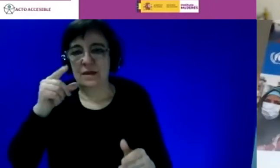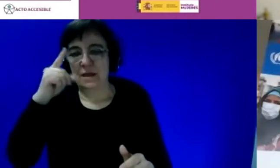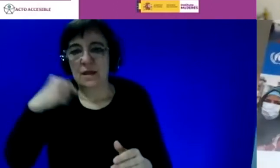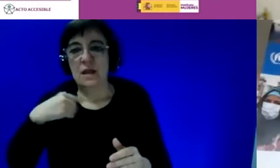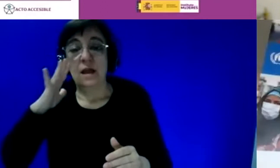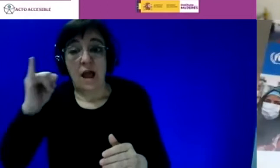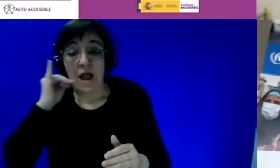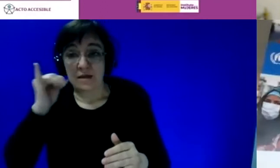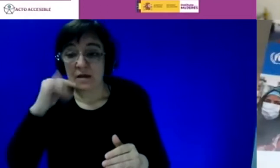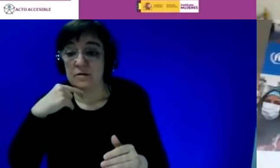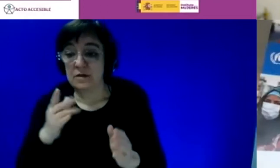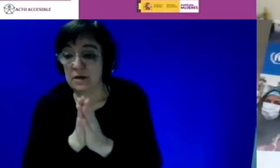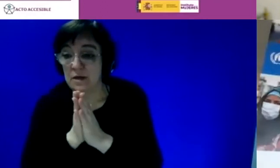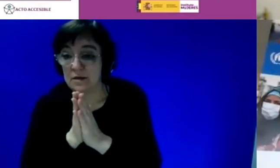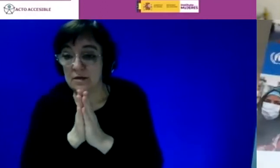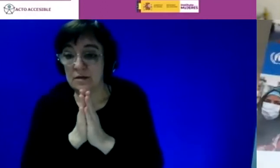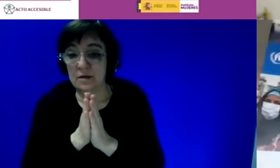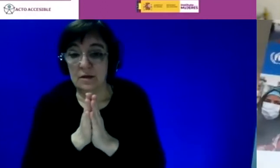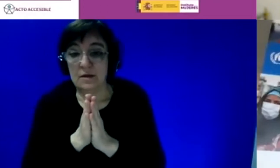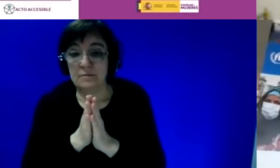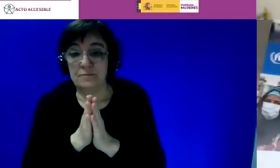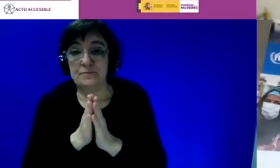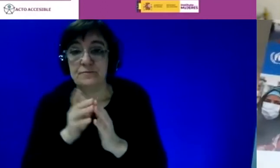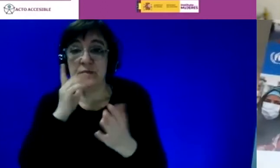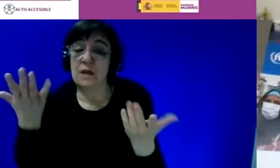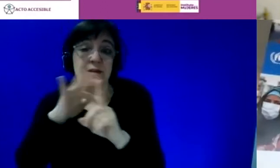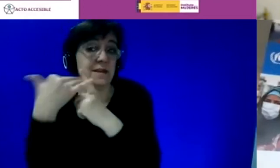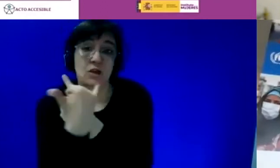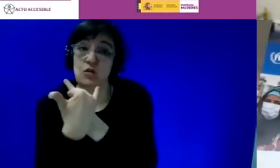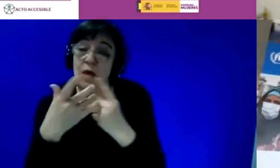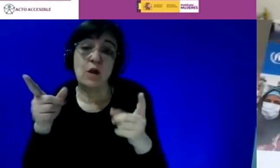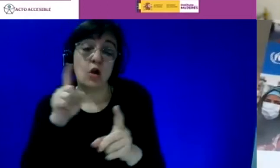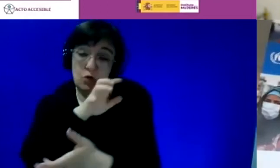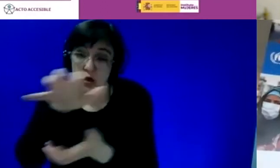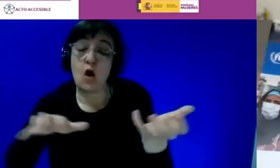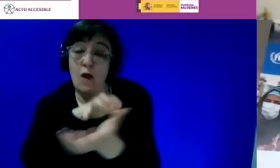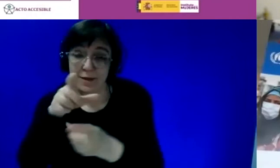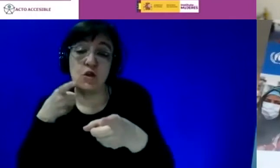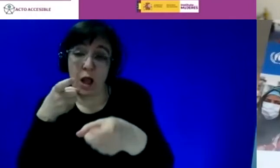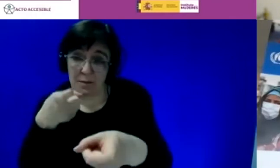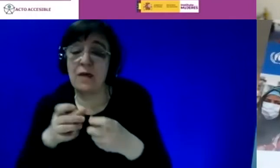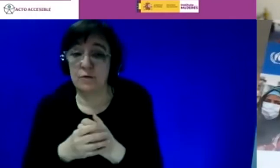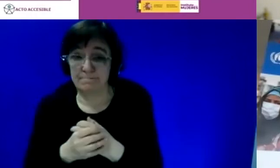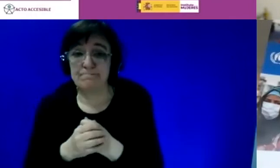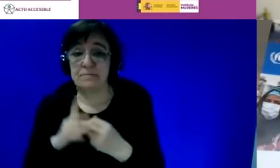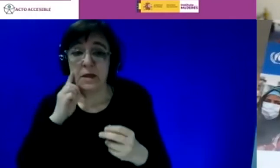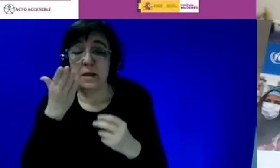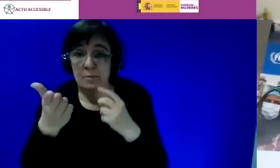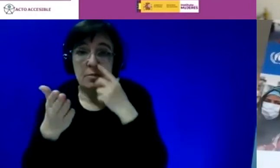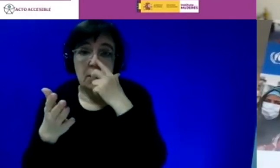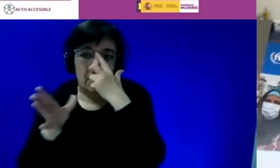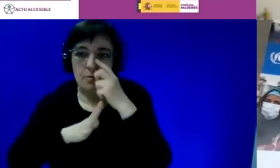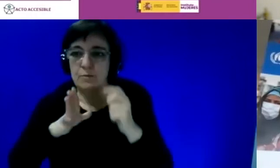Thank you. I will ask. This is what happens when we're working with people in